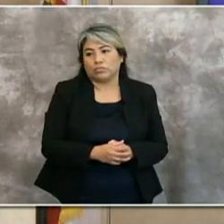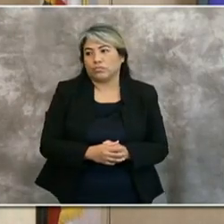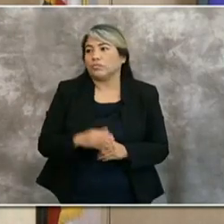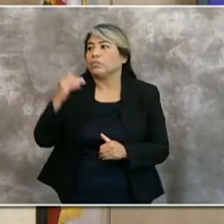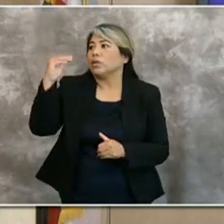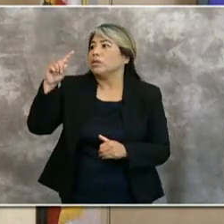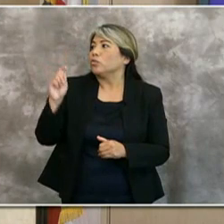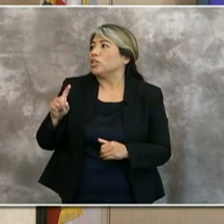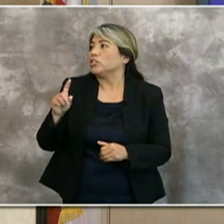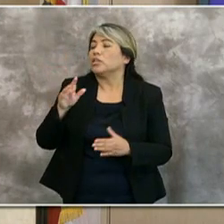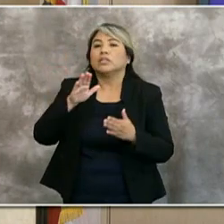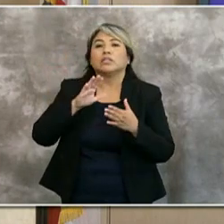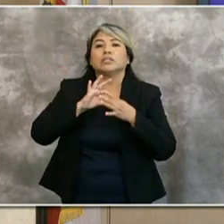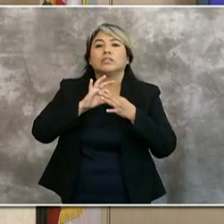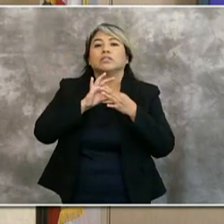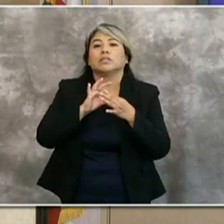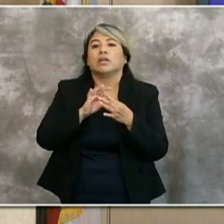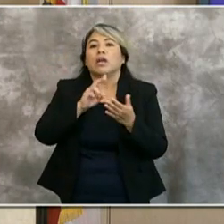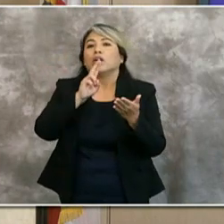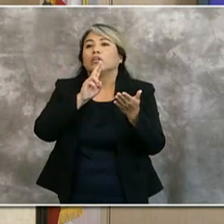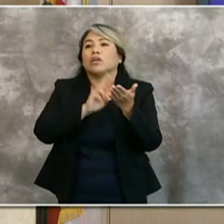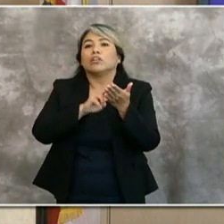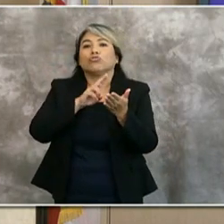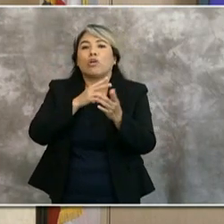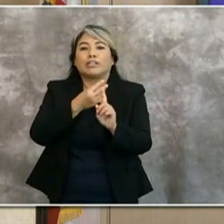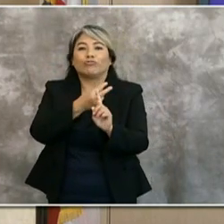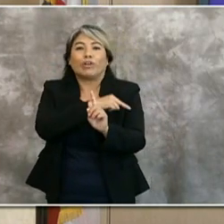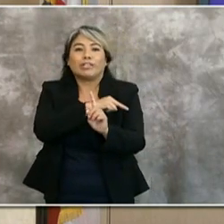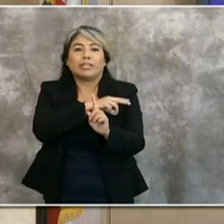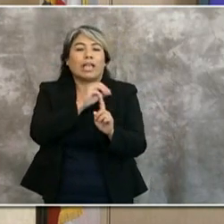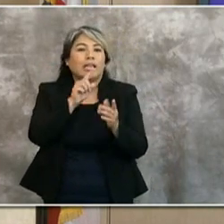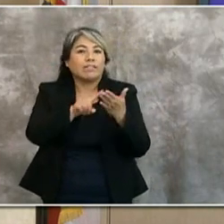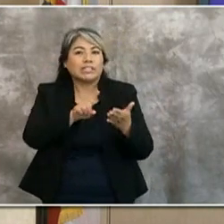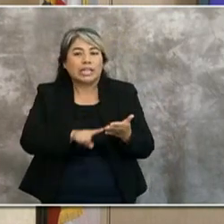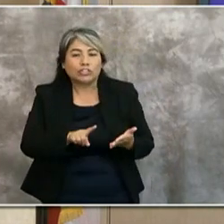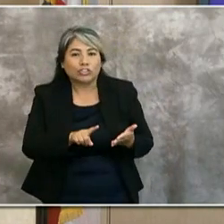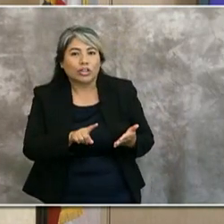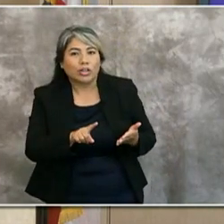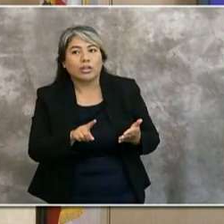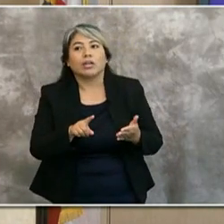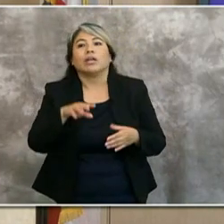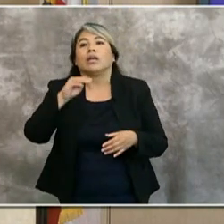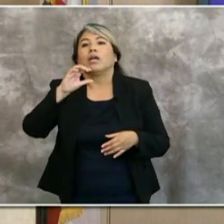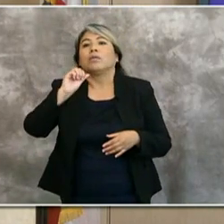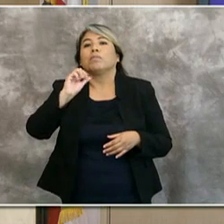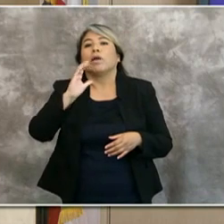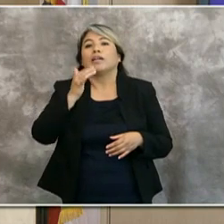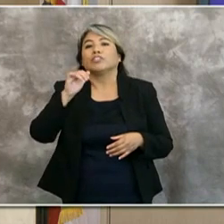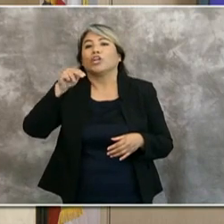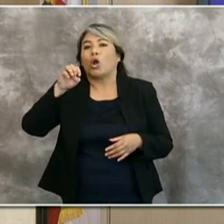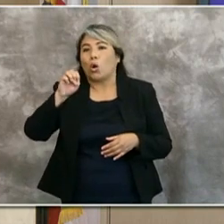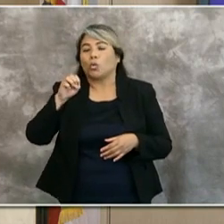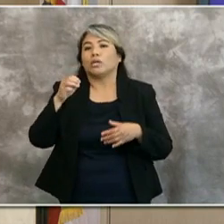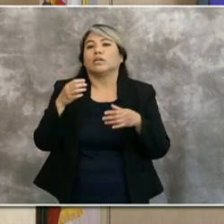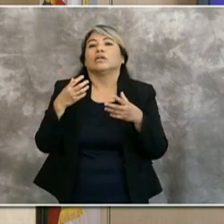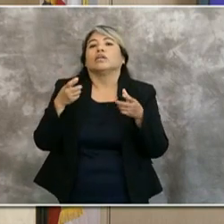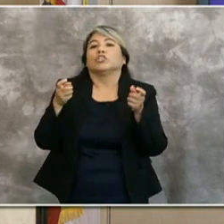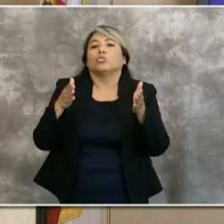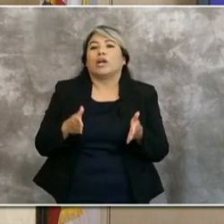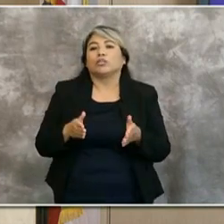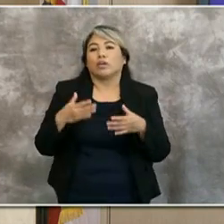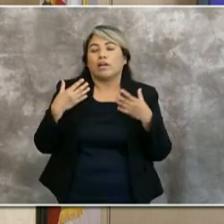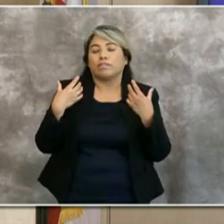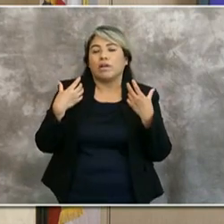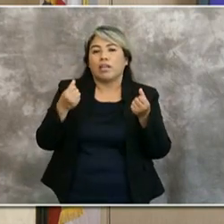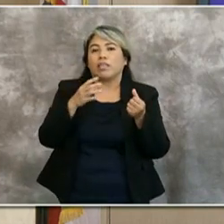This next question deals with our contract tracing and investigation, and Nick Mascione, the director of our Health and Human Services Agency, is going to